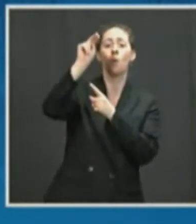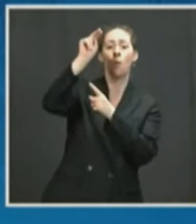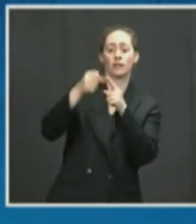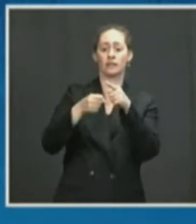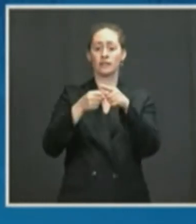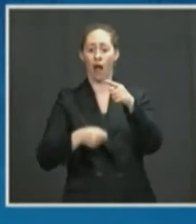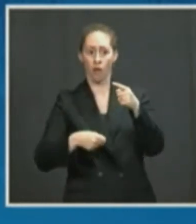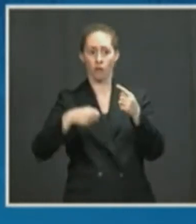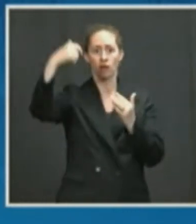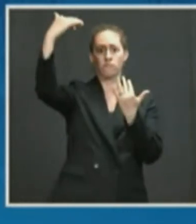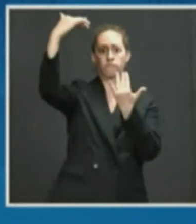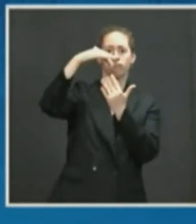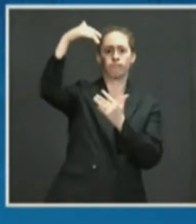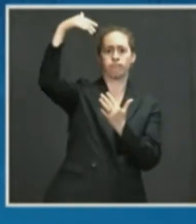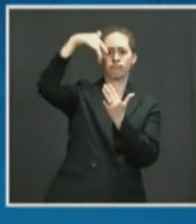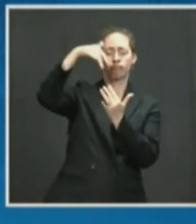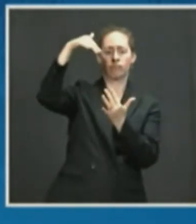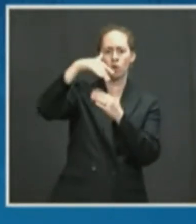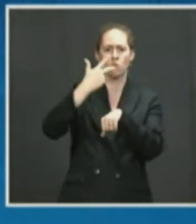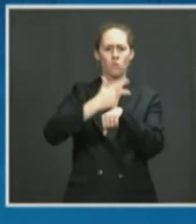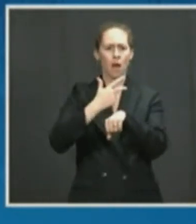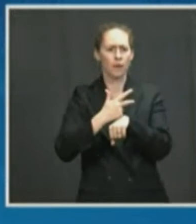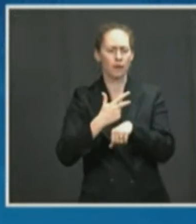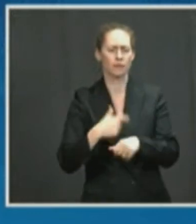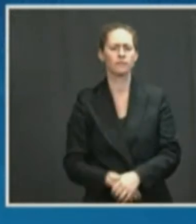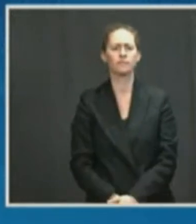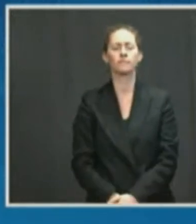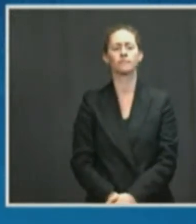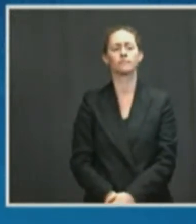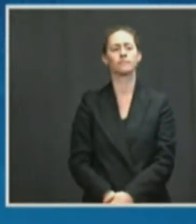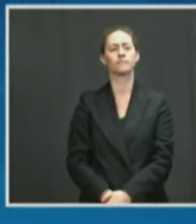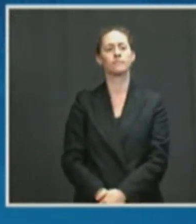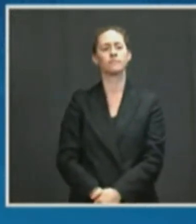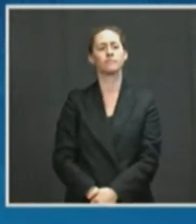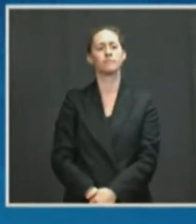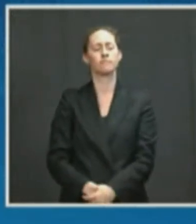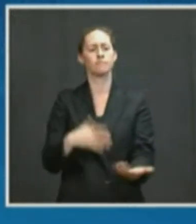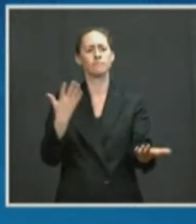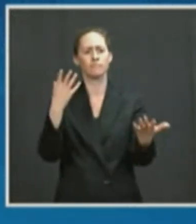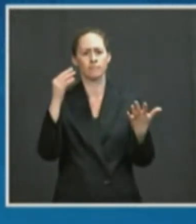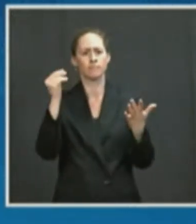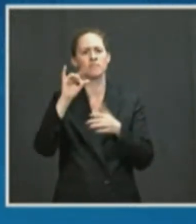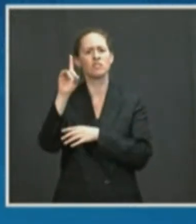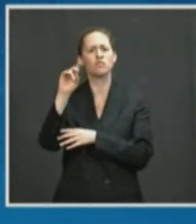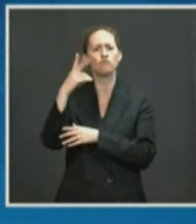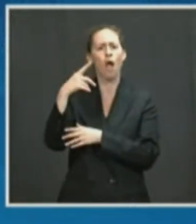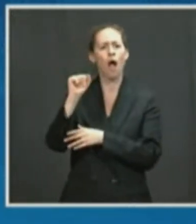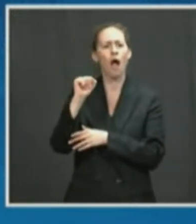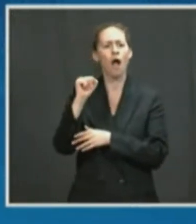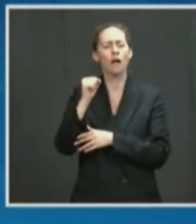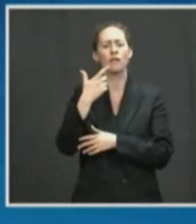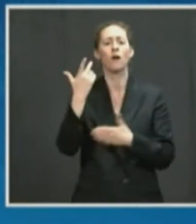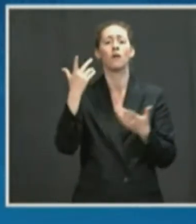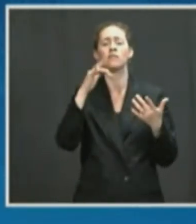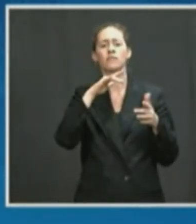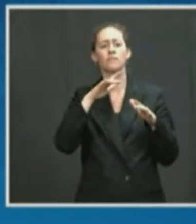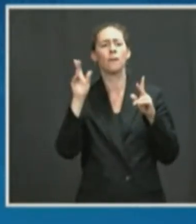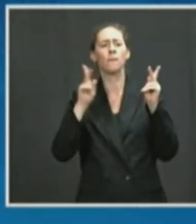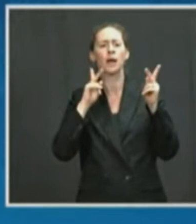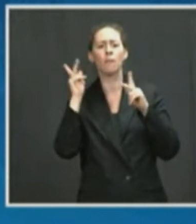also discussed illicit drugs that are being smuggled and humans who are being trafficked across those